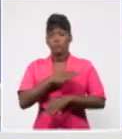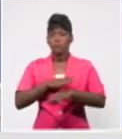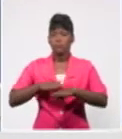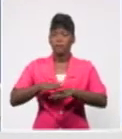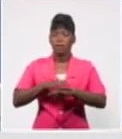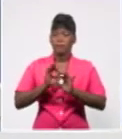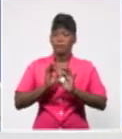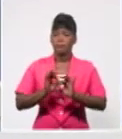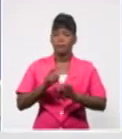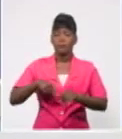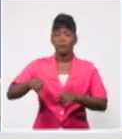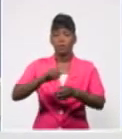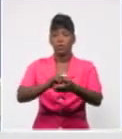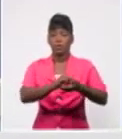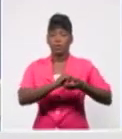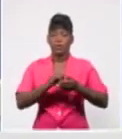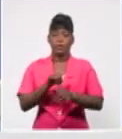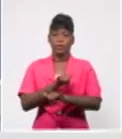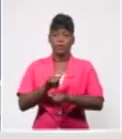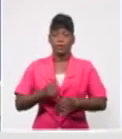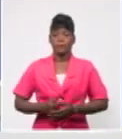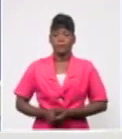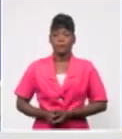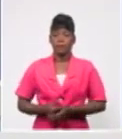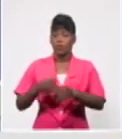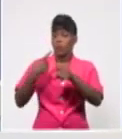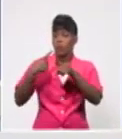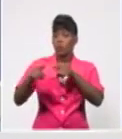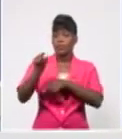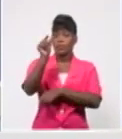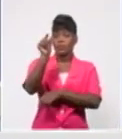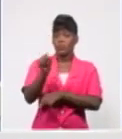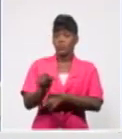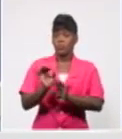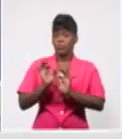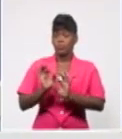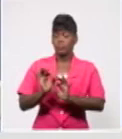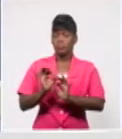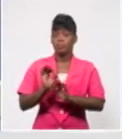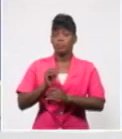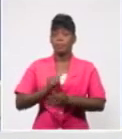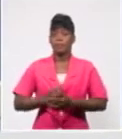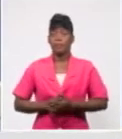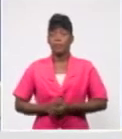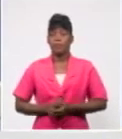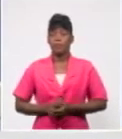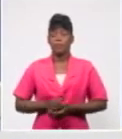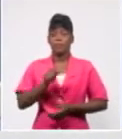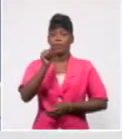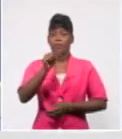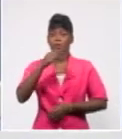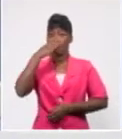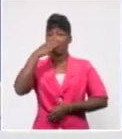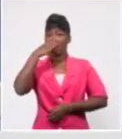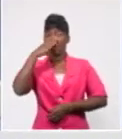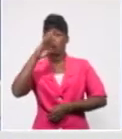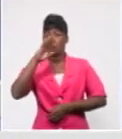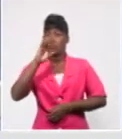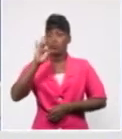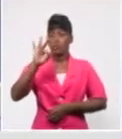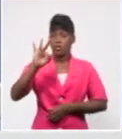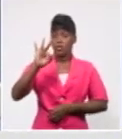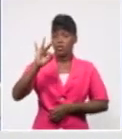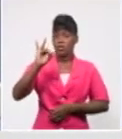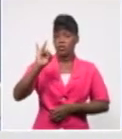was impossible to resuscitate her. Again, we offer our condolences to her relatives and friends.